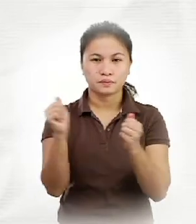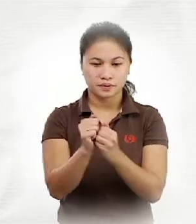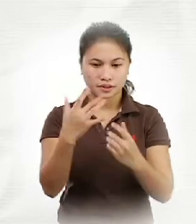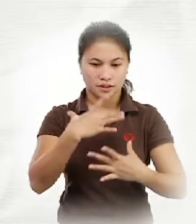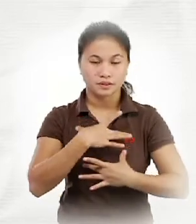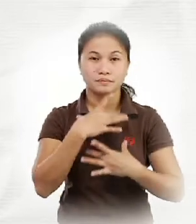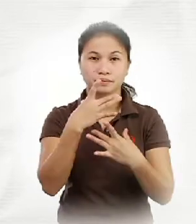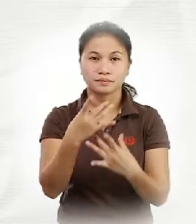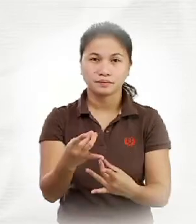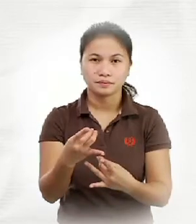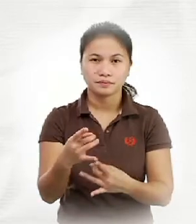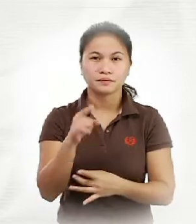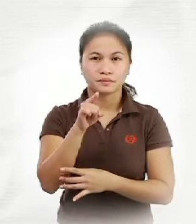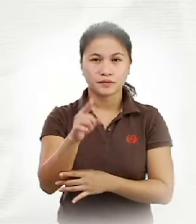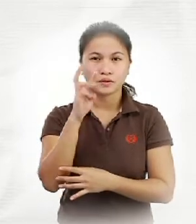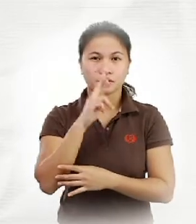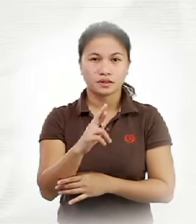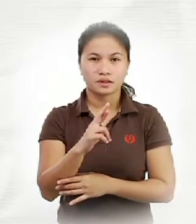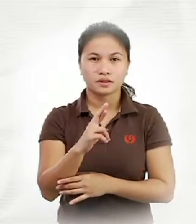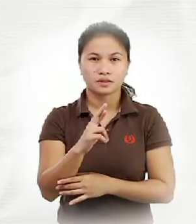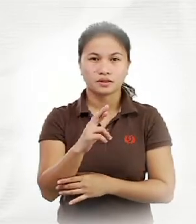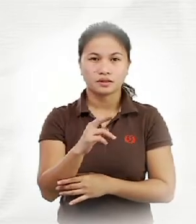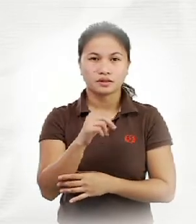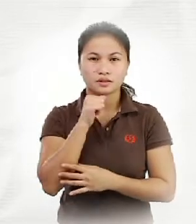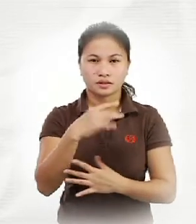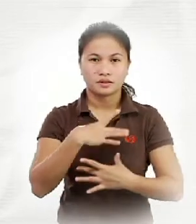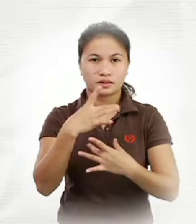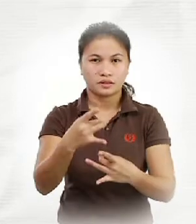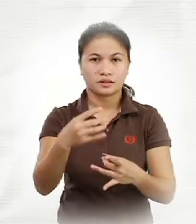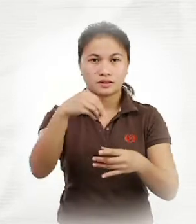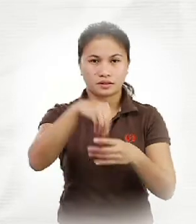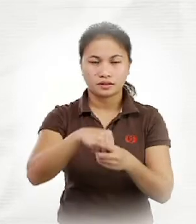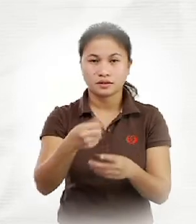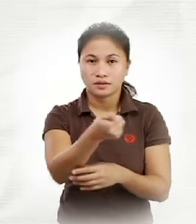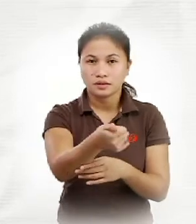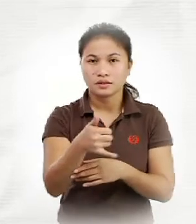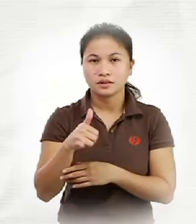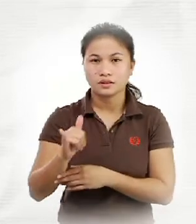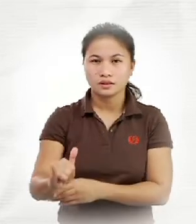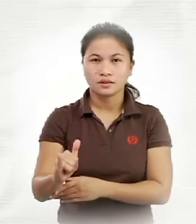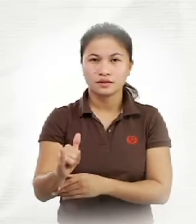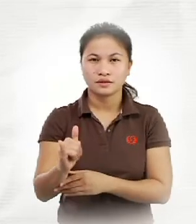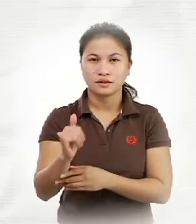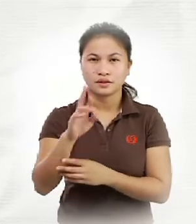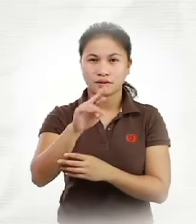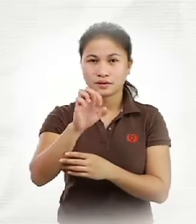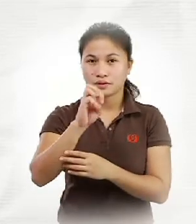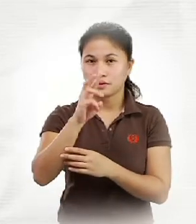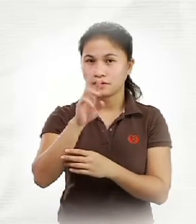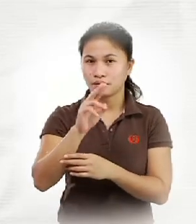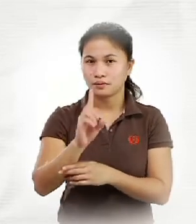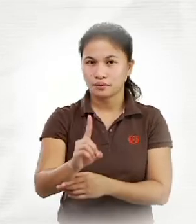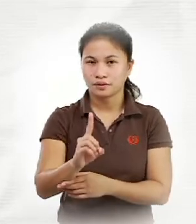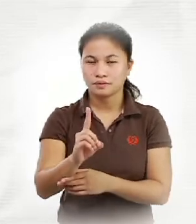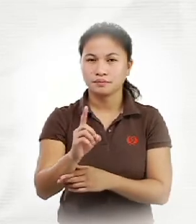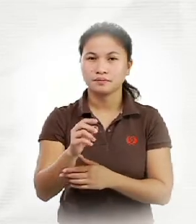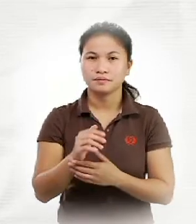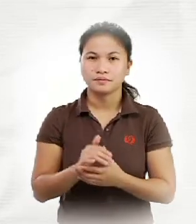disinterestedness. You are disinterested in any recognition or in any adulation.